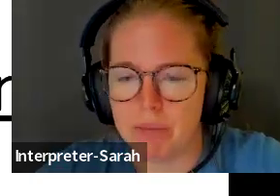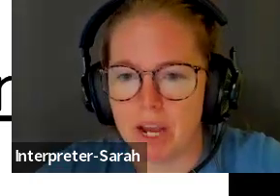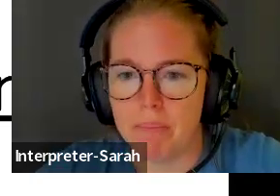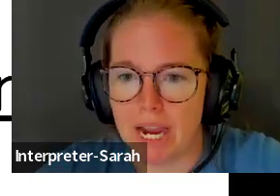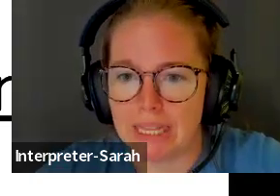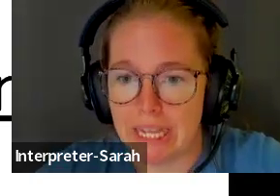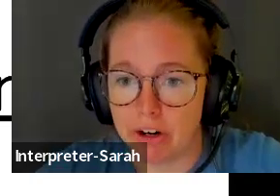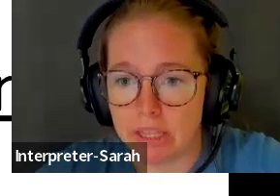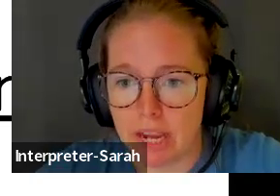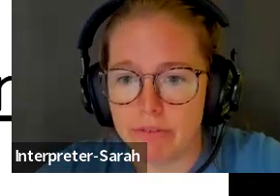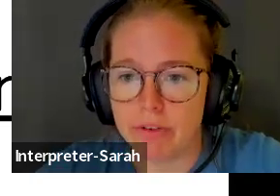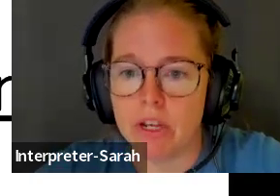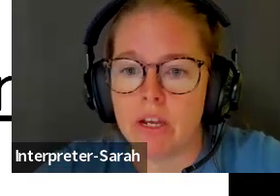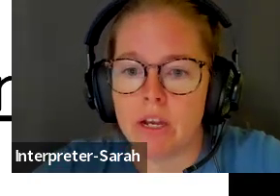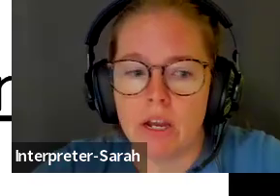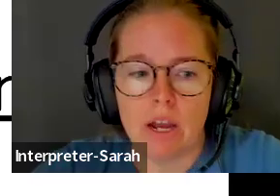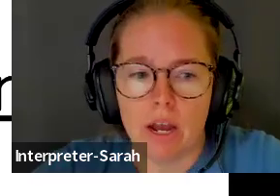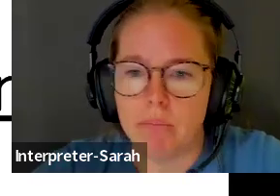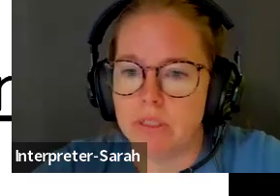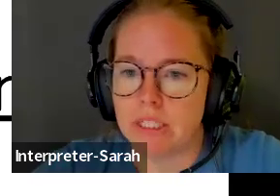born deaf and become blind later in life.